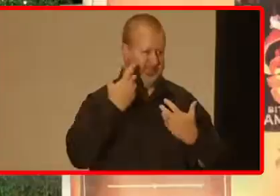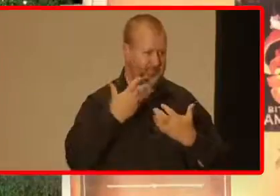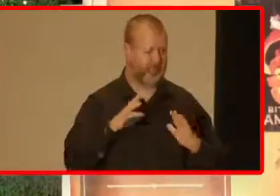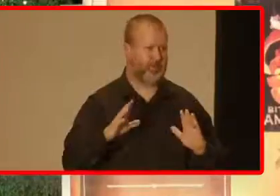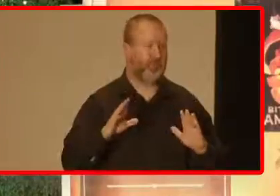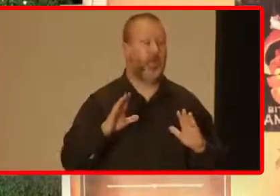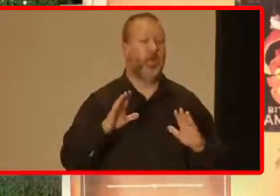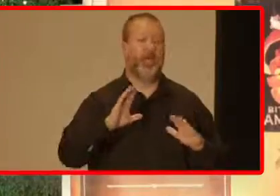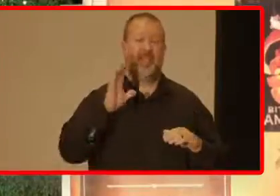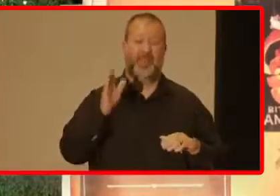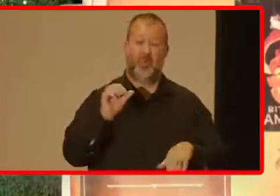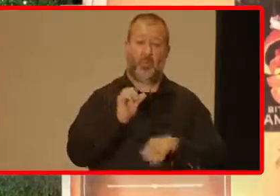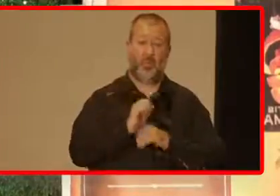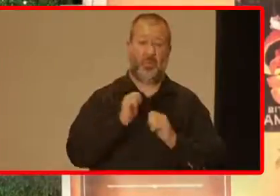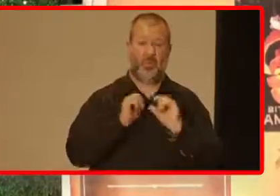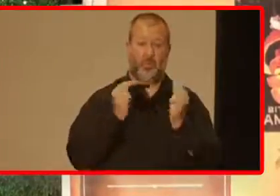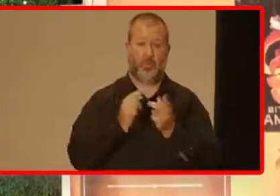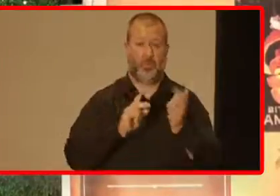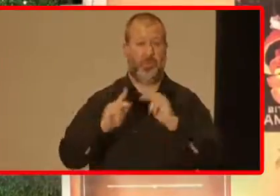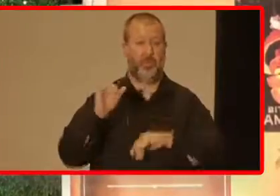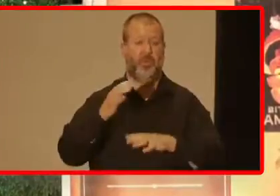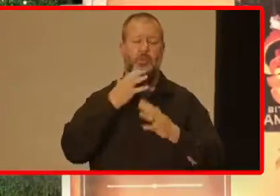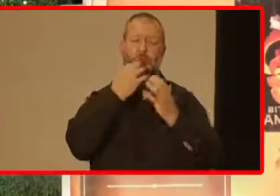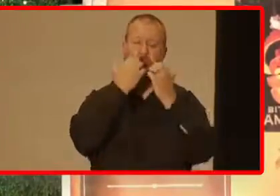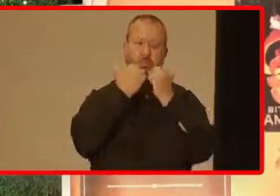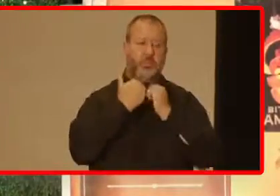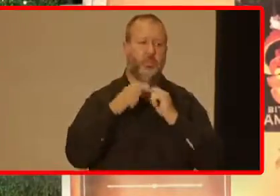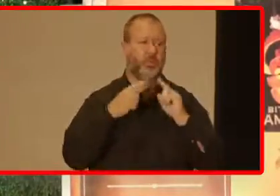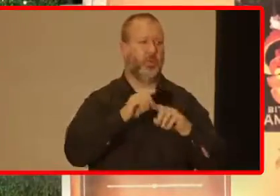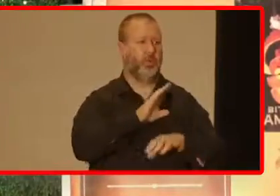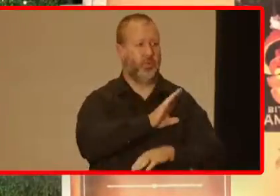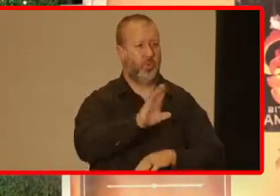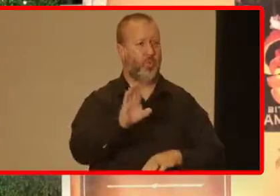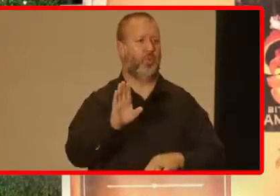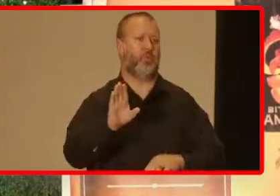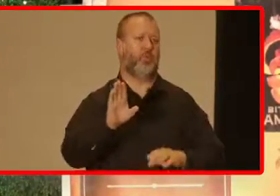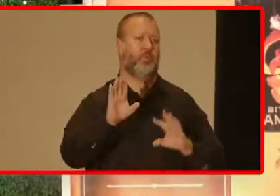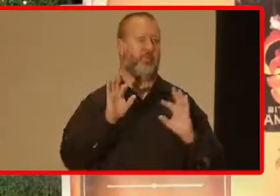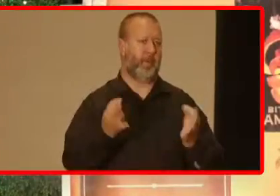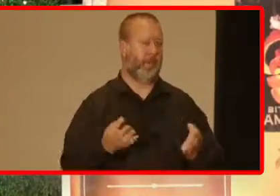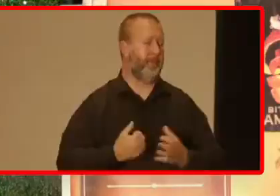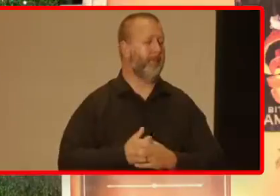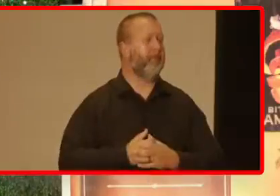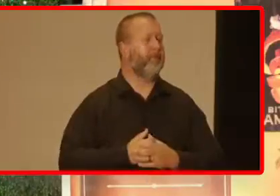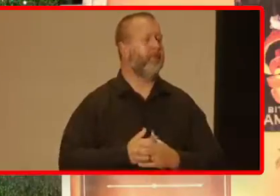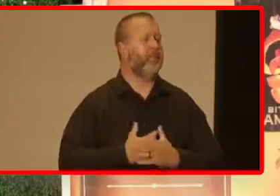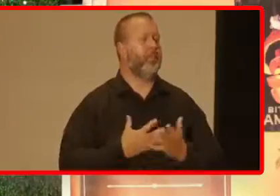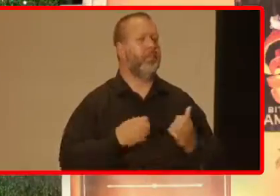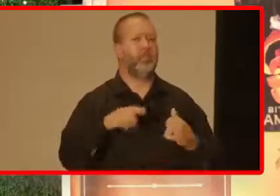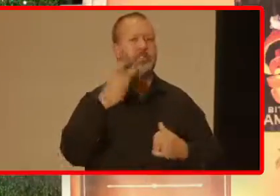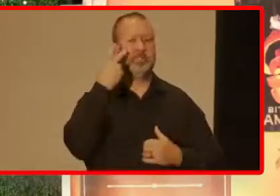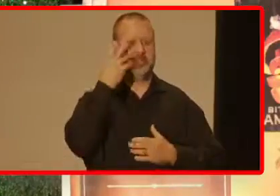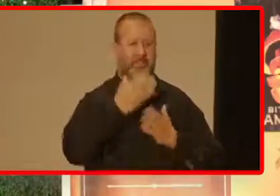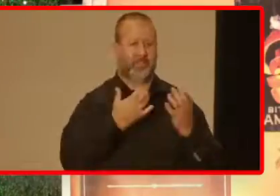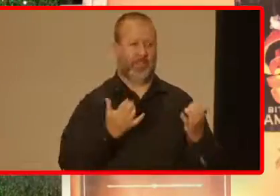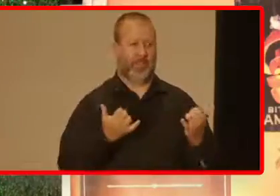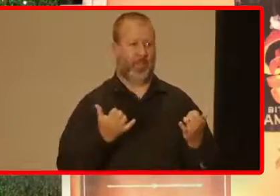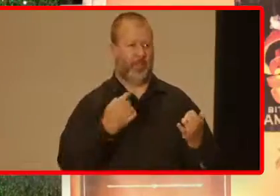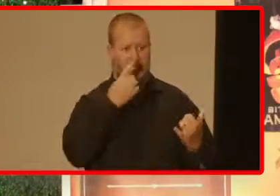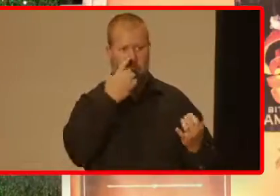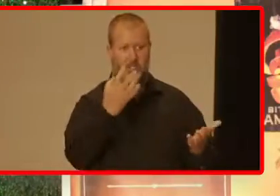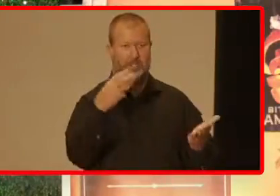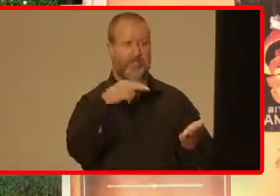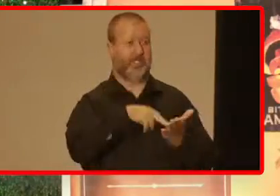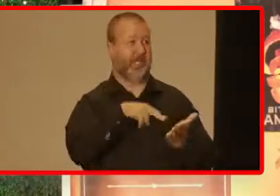I have never worked with a group of people that care so much about you. And I want you to see some of them right now. Would you all